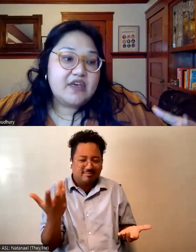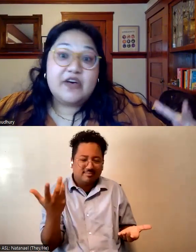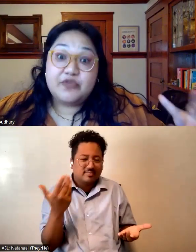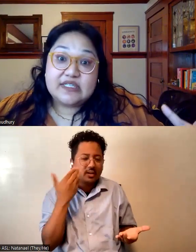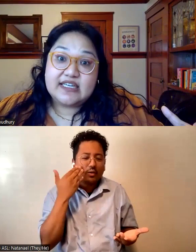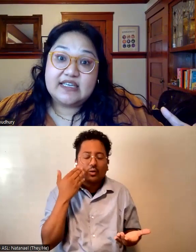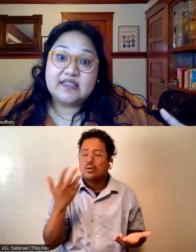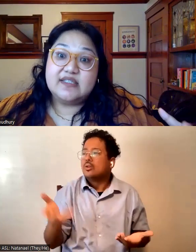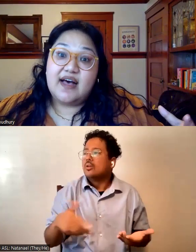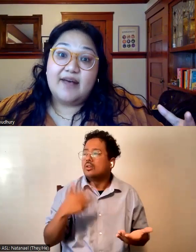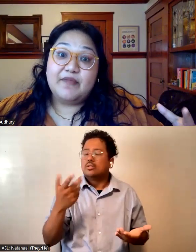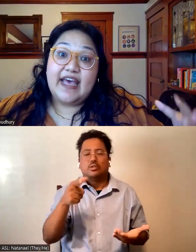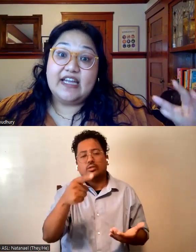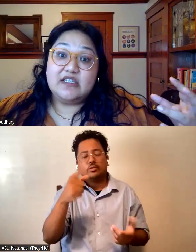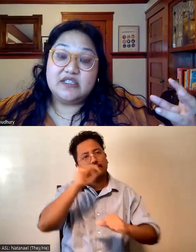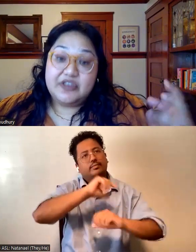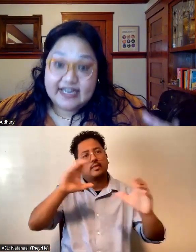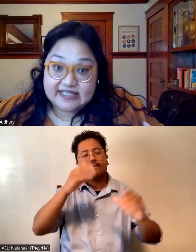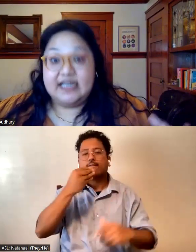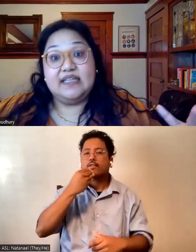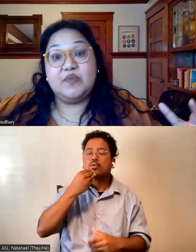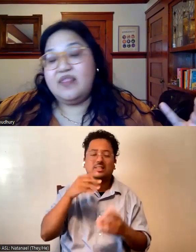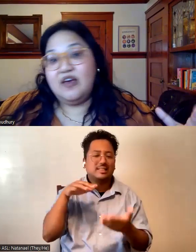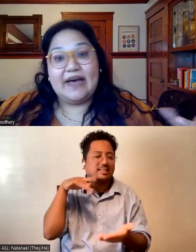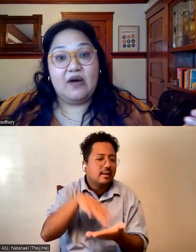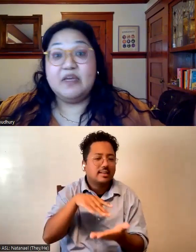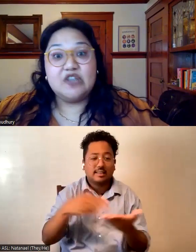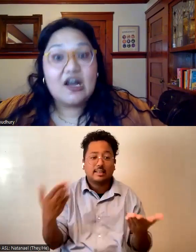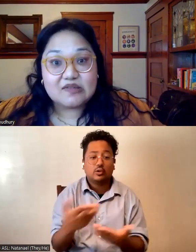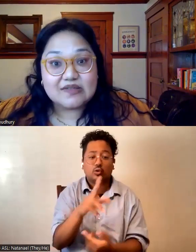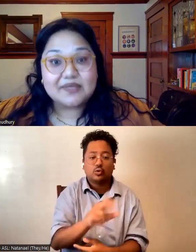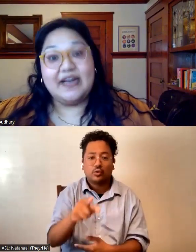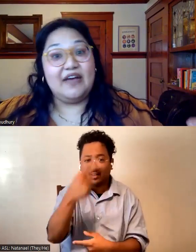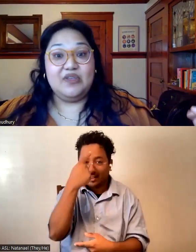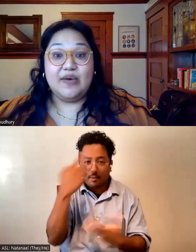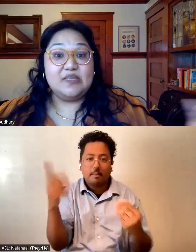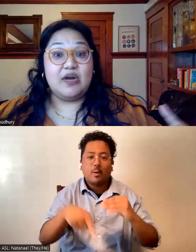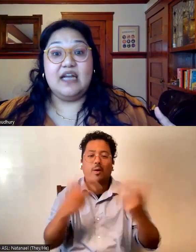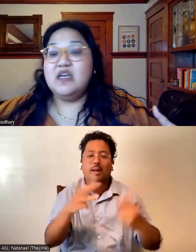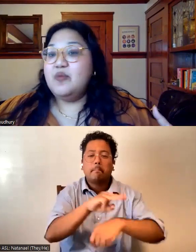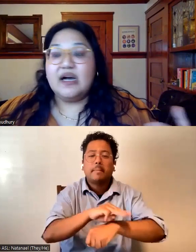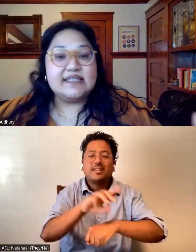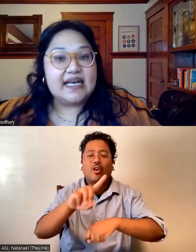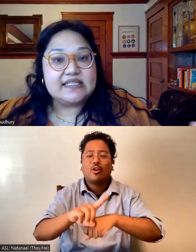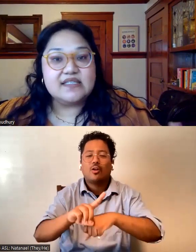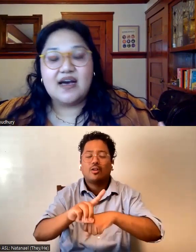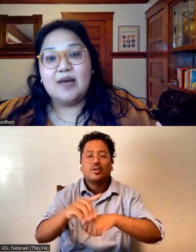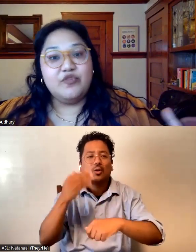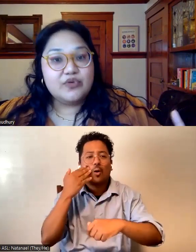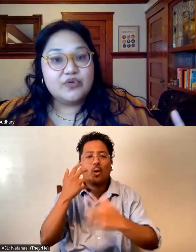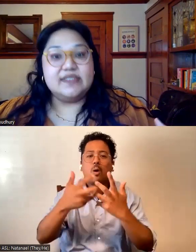when we think about food studies and the United States, we think about McDonald's, right? How the US brought